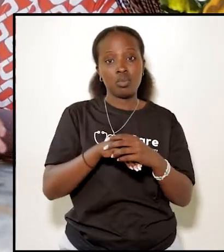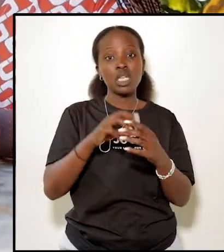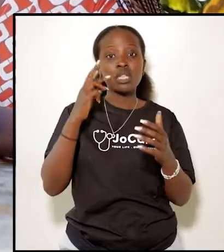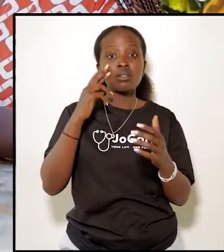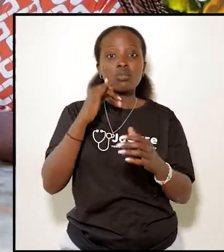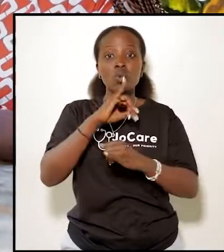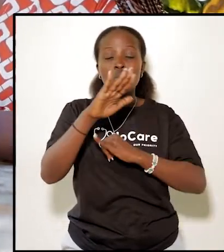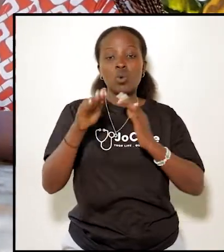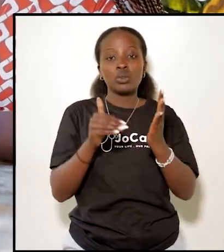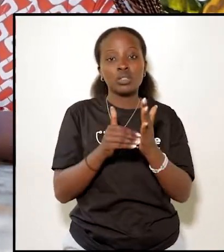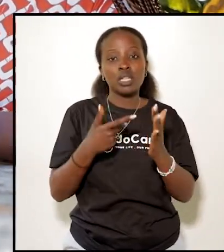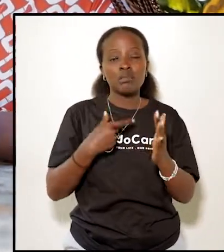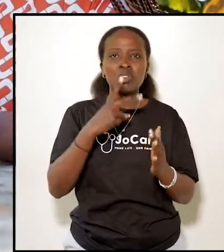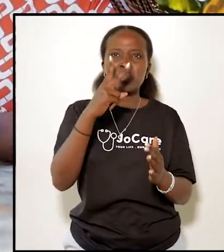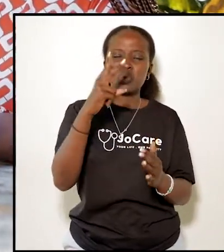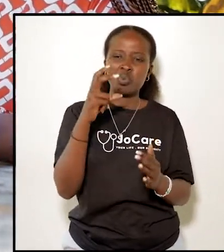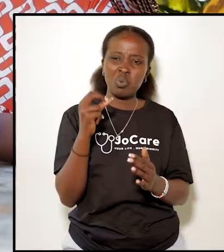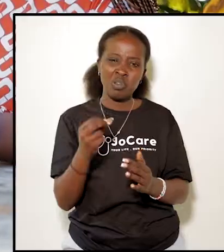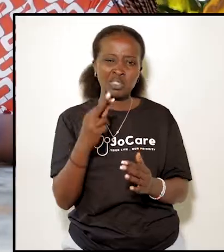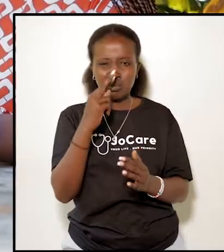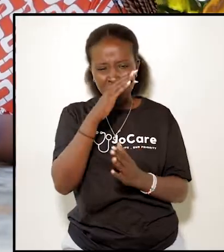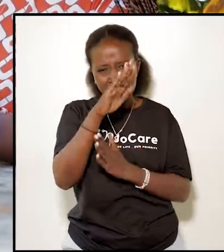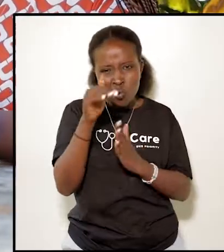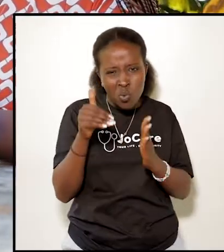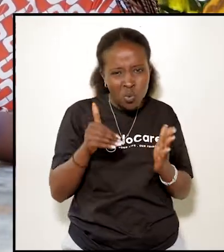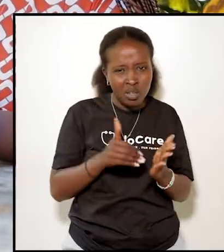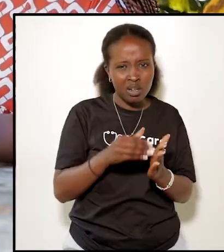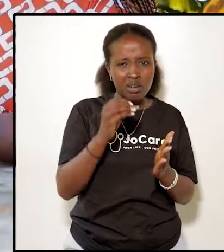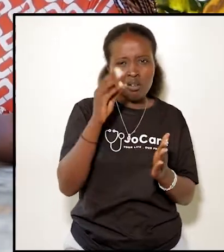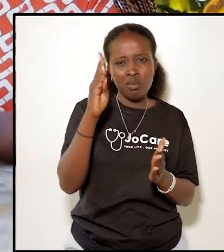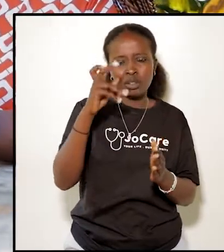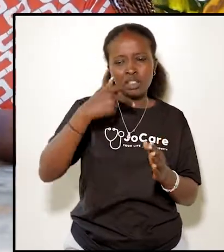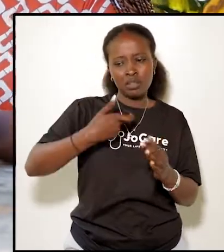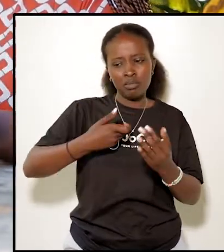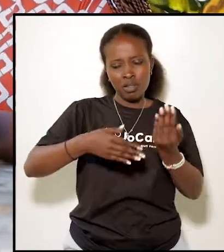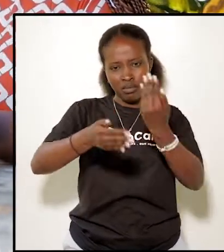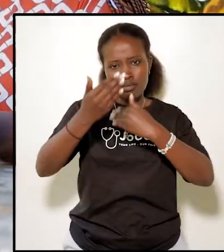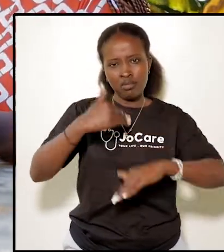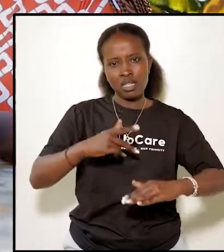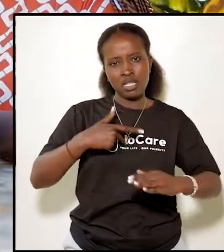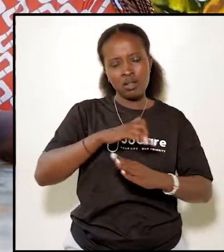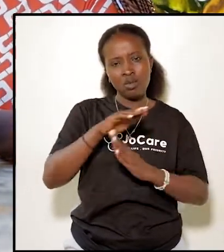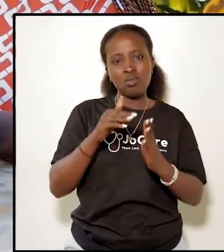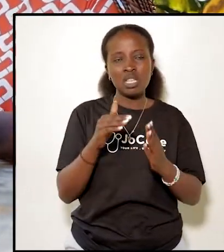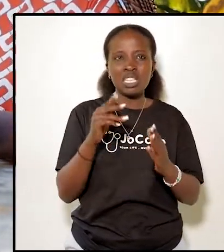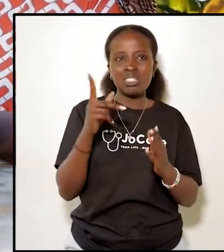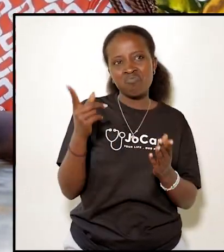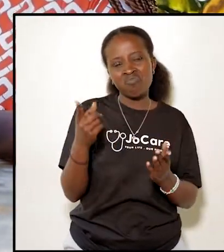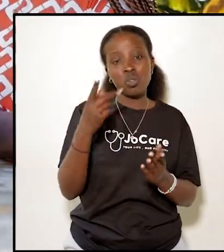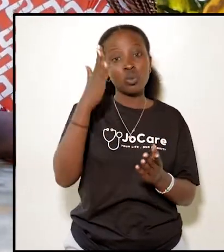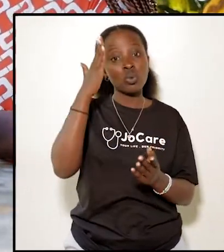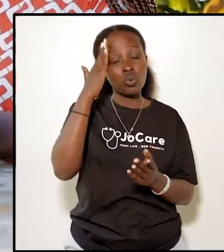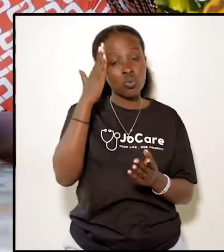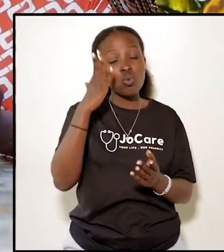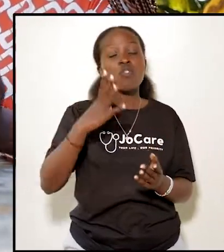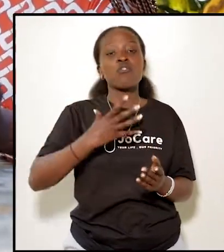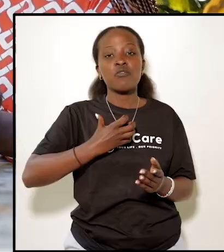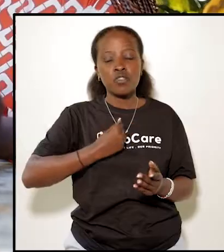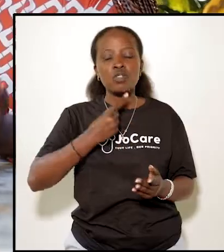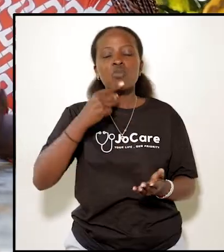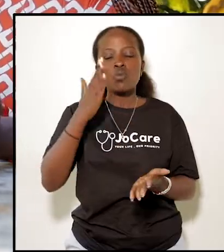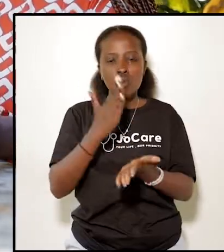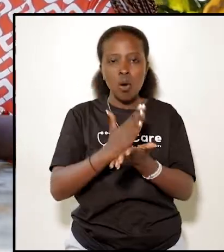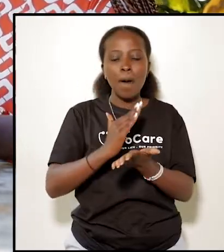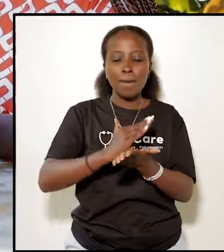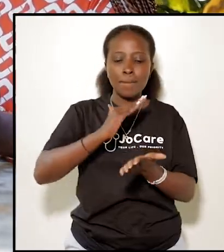subjective, 80% and 20% objective. So when it is subjective to you, then that's the time you know I have